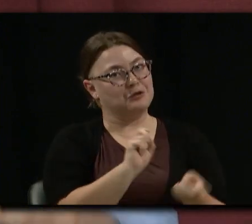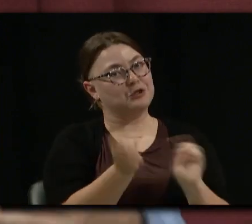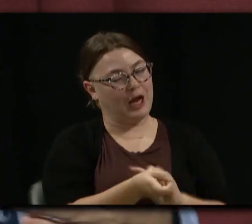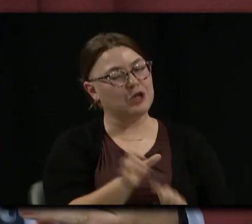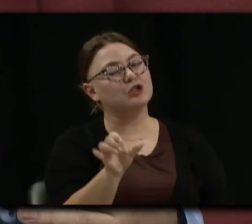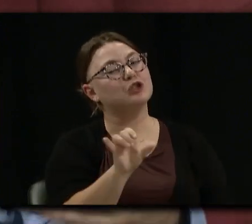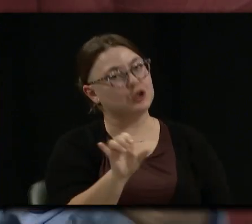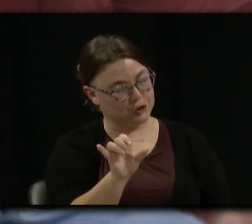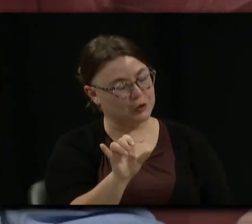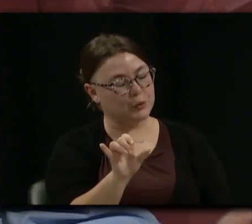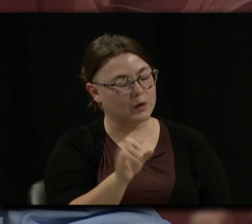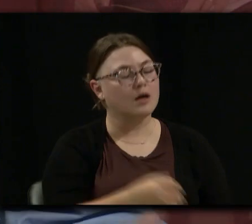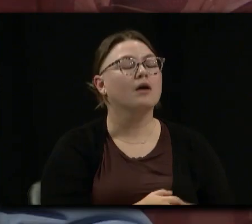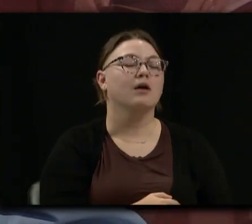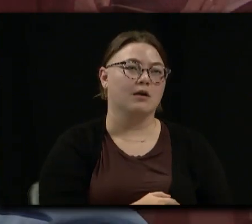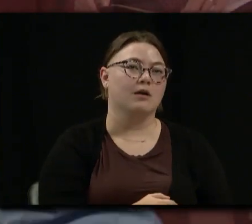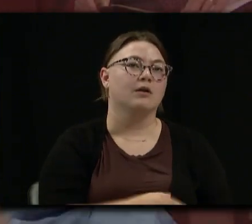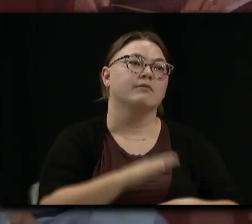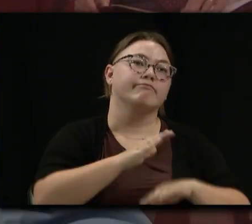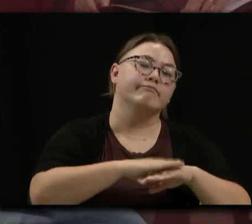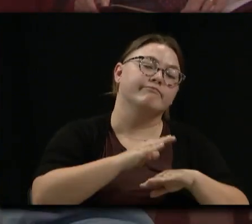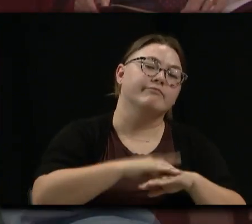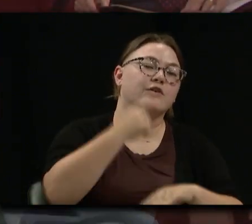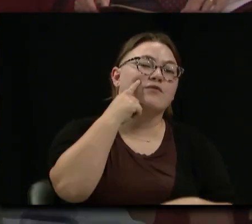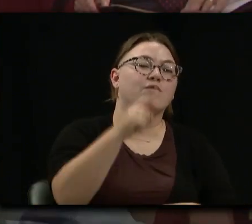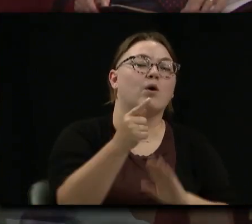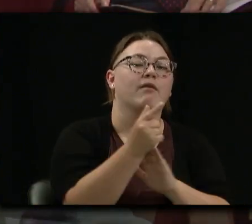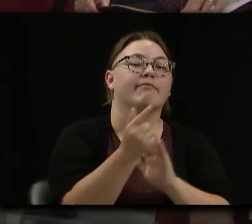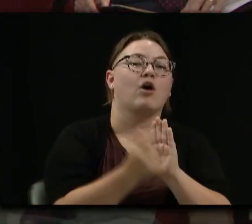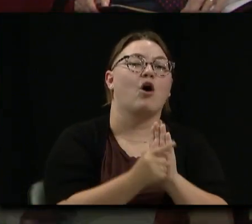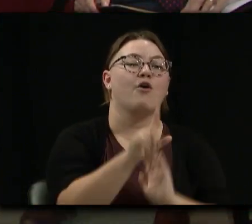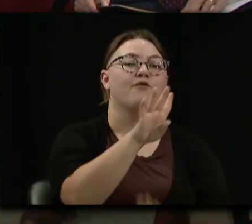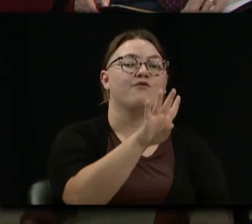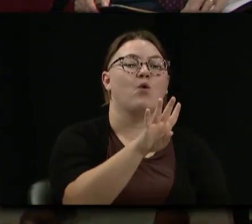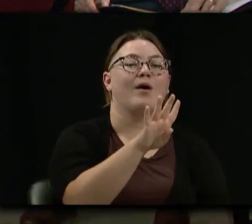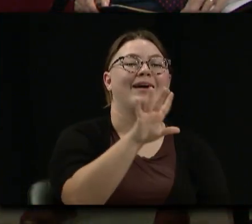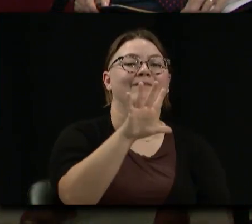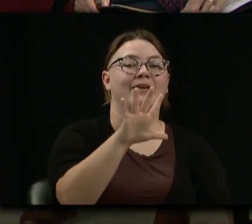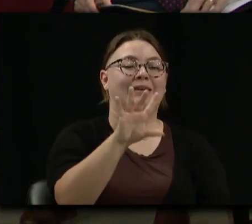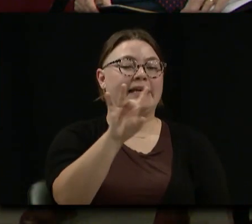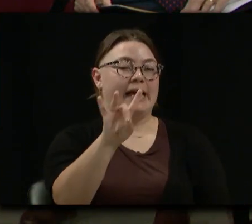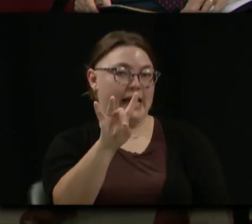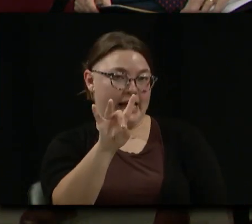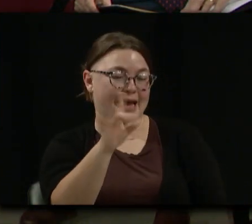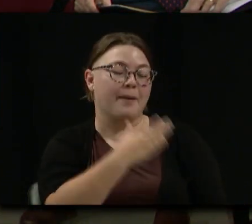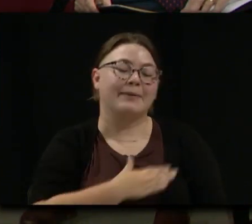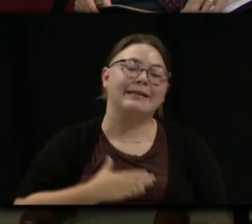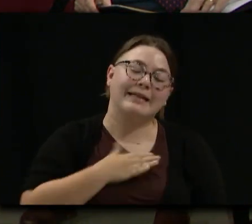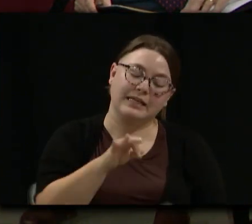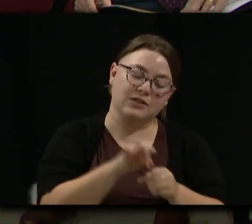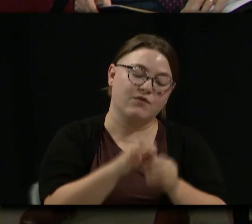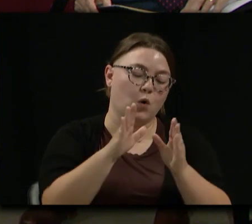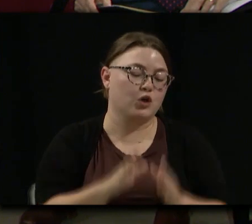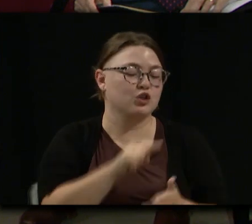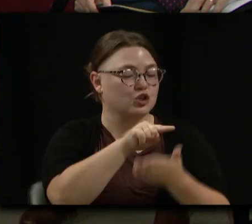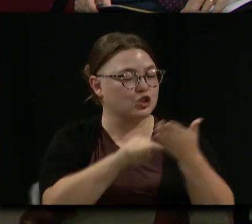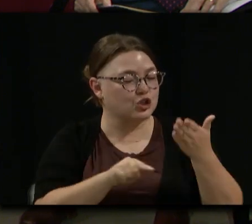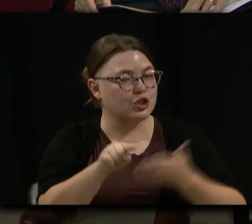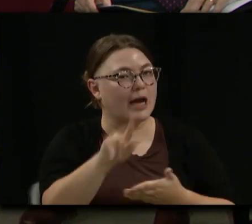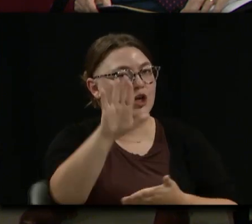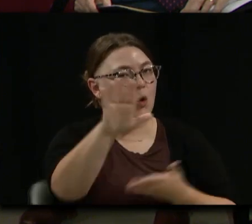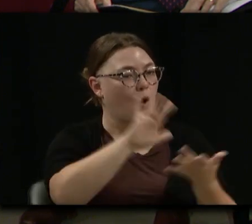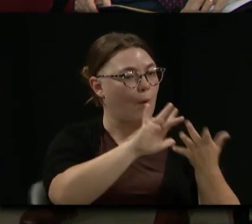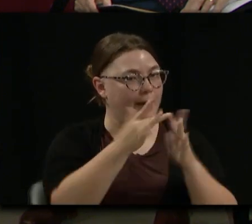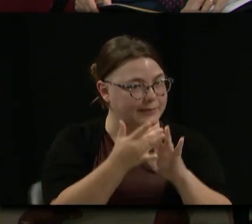encourage from 458, please have the voters look at our website or call us to make sure they know the